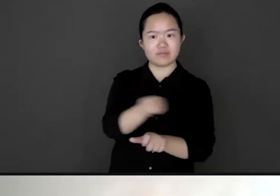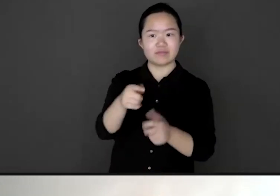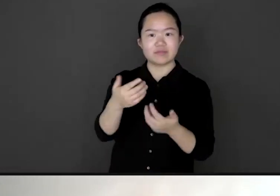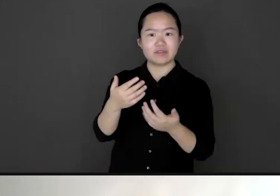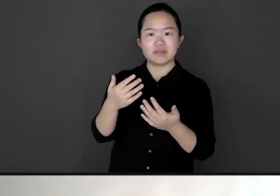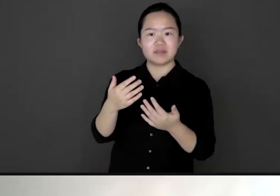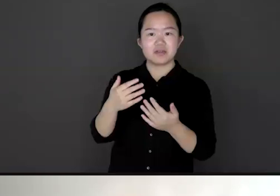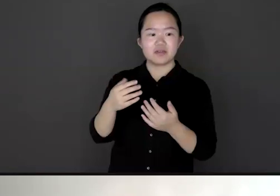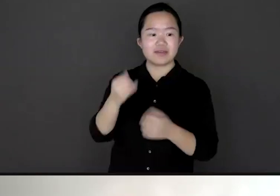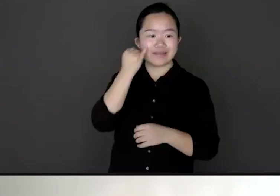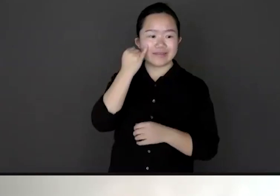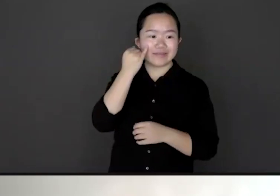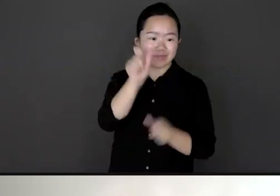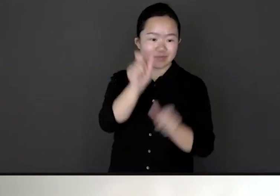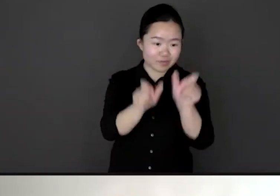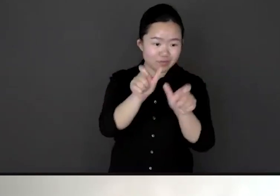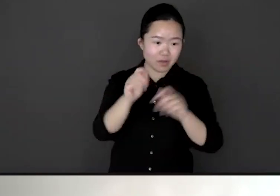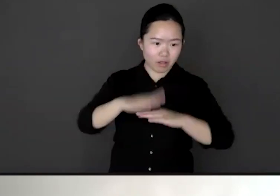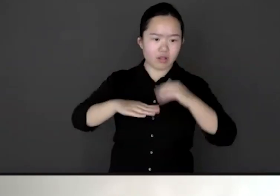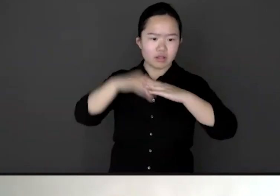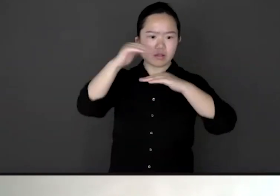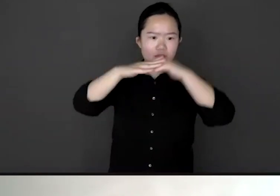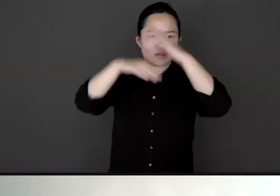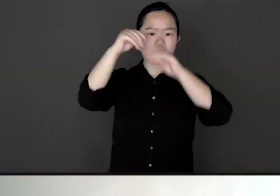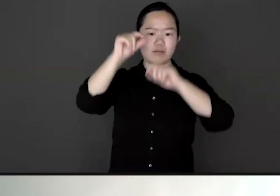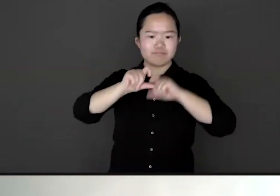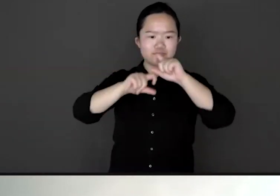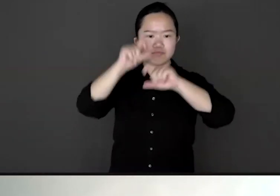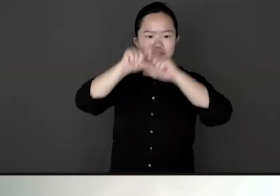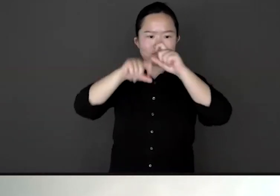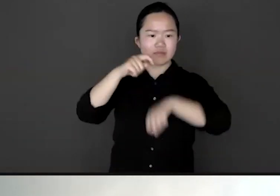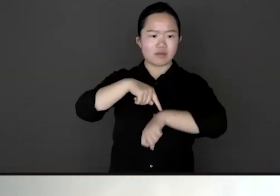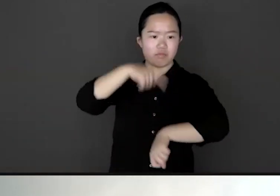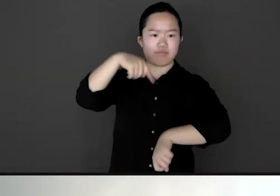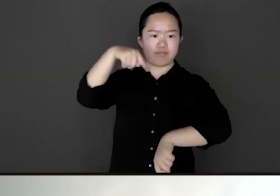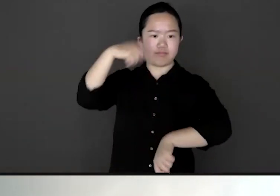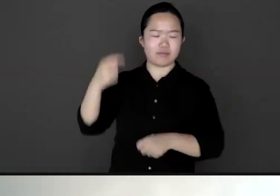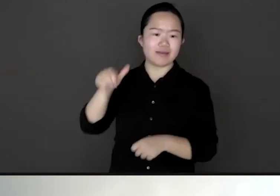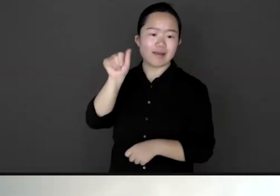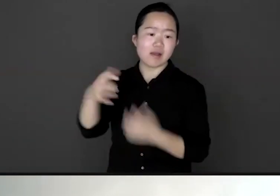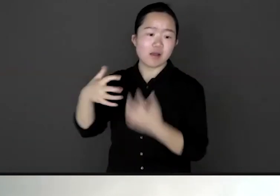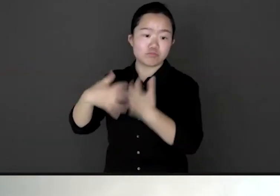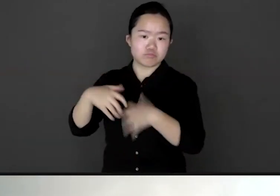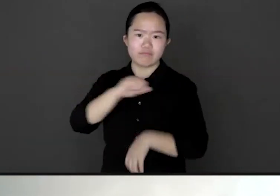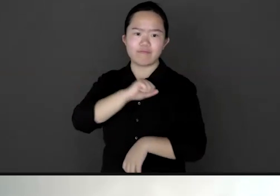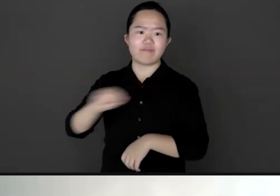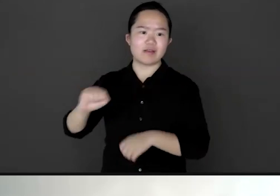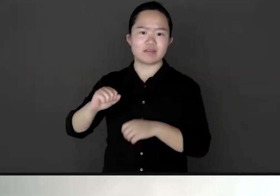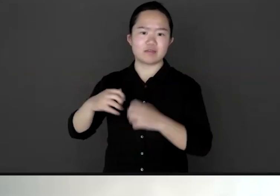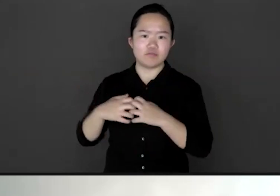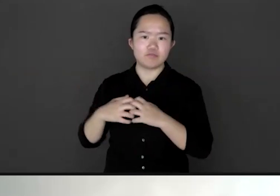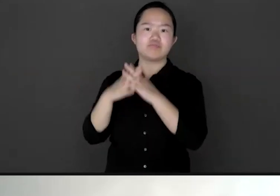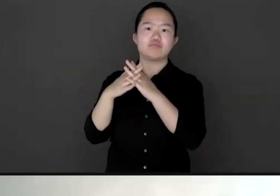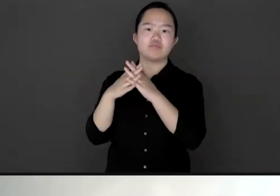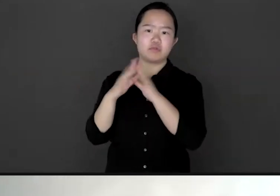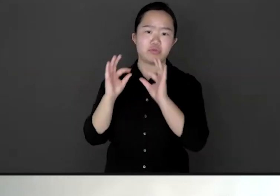But the AI is going to create those documents using those rules from the start, and then people will start working back from the structure. So you'll have to kind